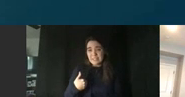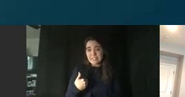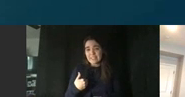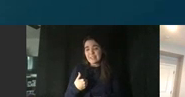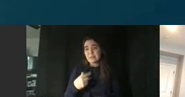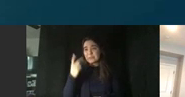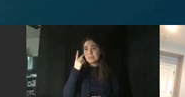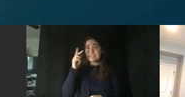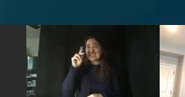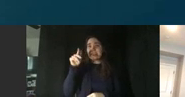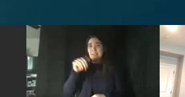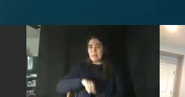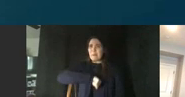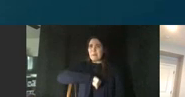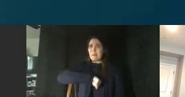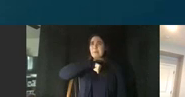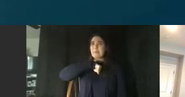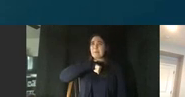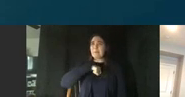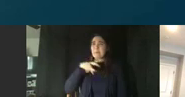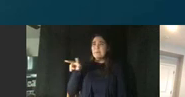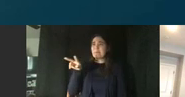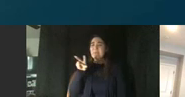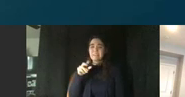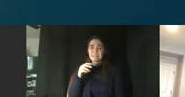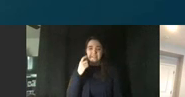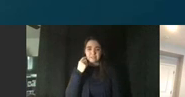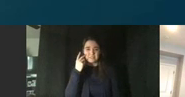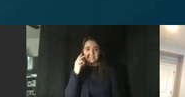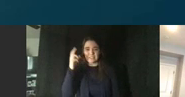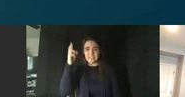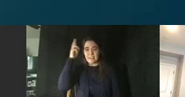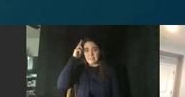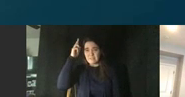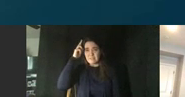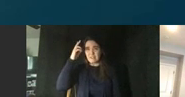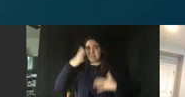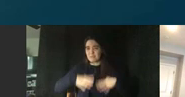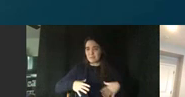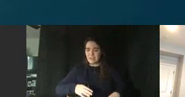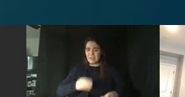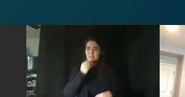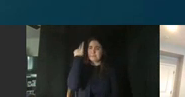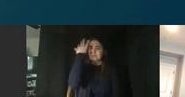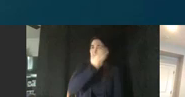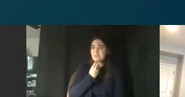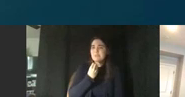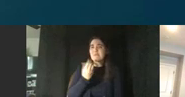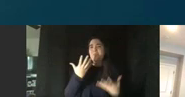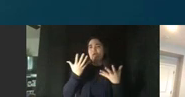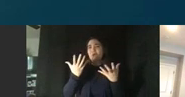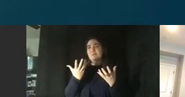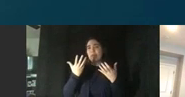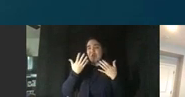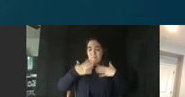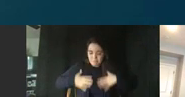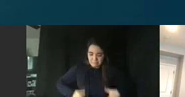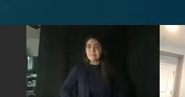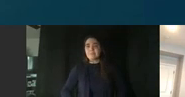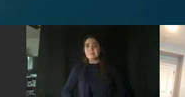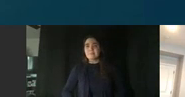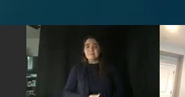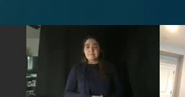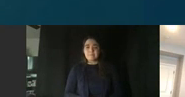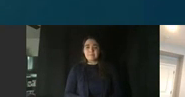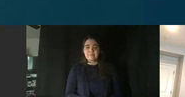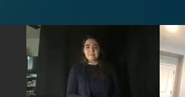when someone, you know, picks up an Afghan dress and says, this is so beautiful, you know, I want to wear it. And I think